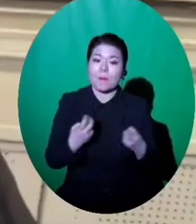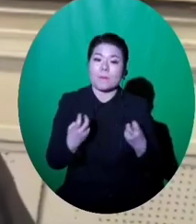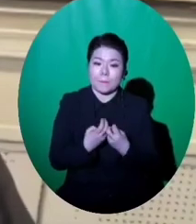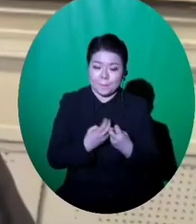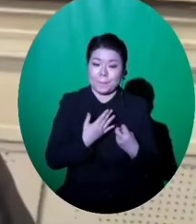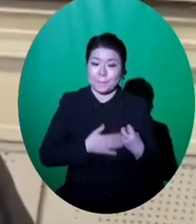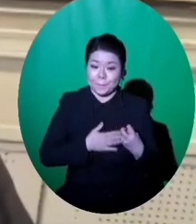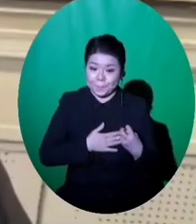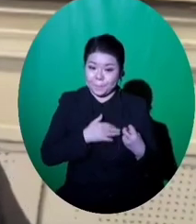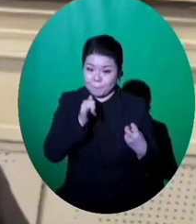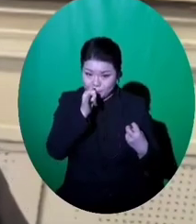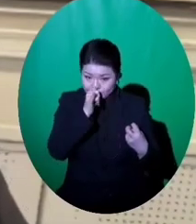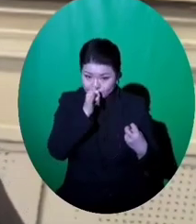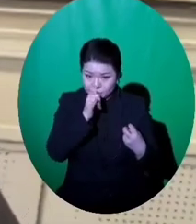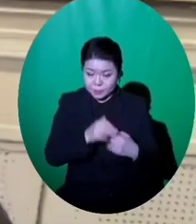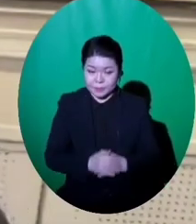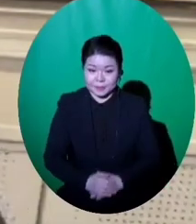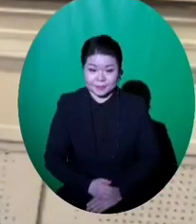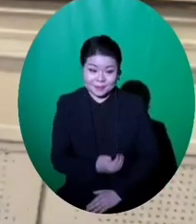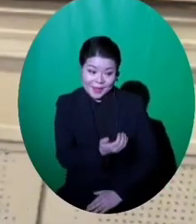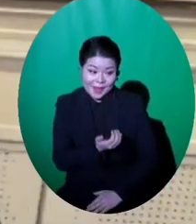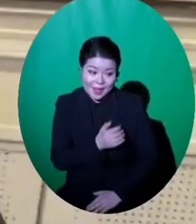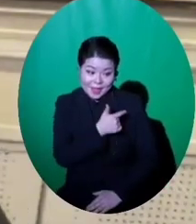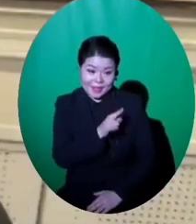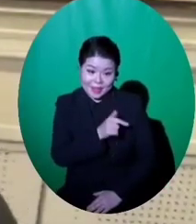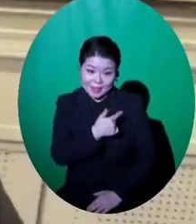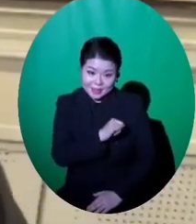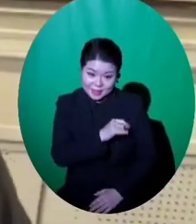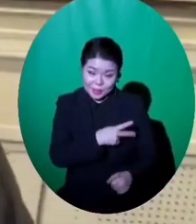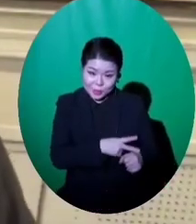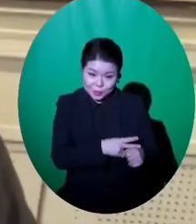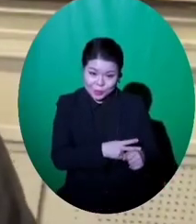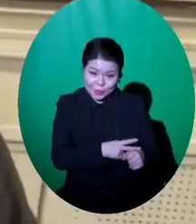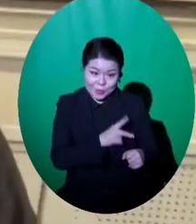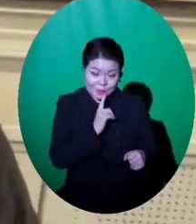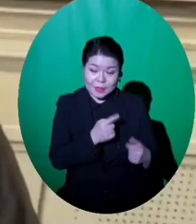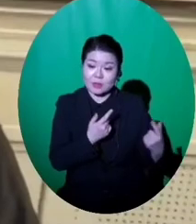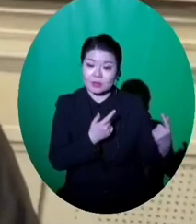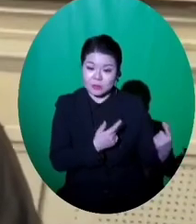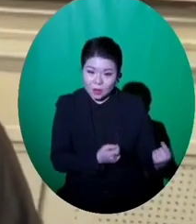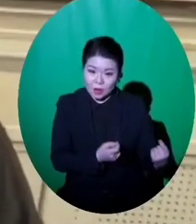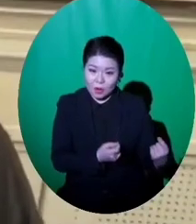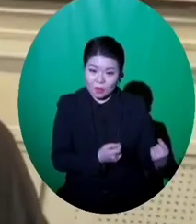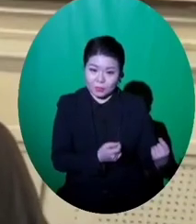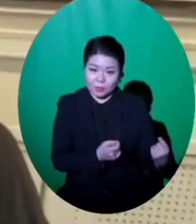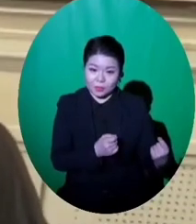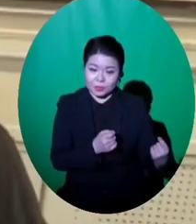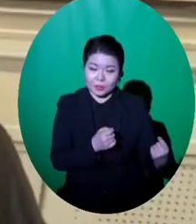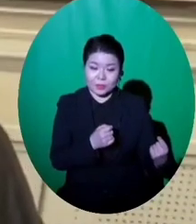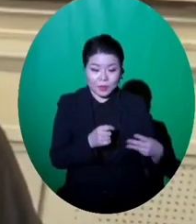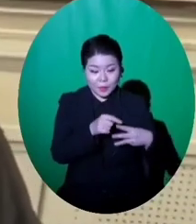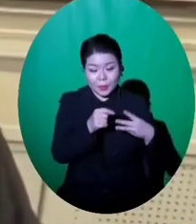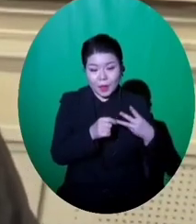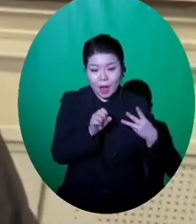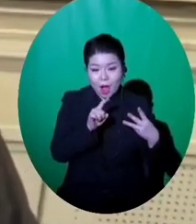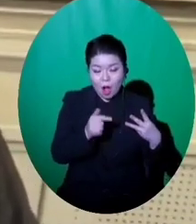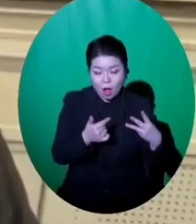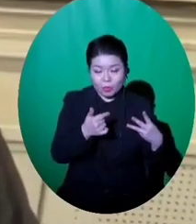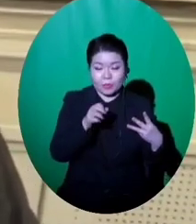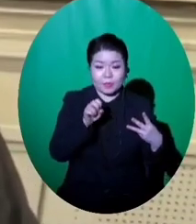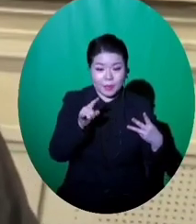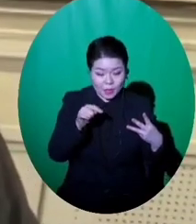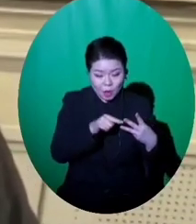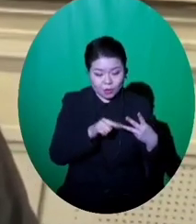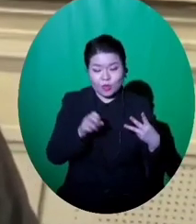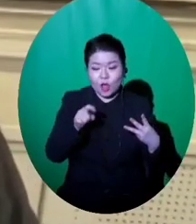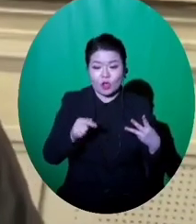right. What we need to do is unlearn, unmake, undo. But we won't be left with nothing. What we'll be left with